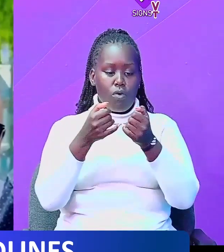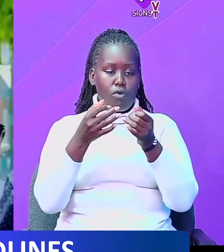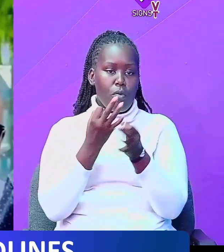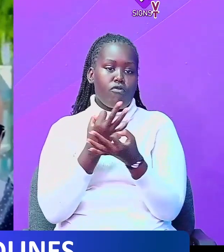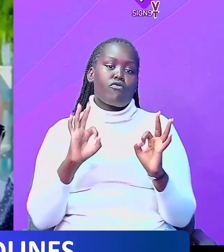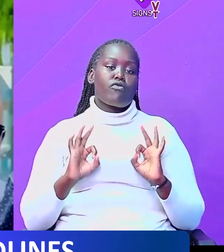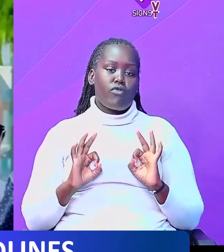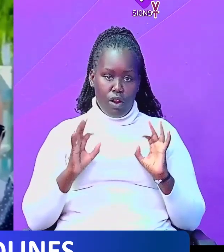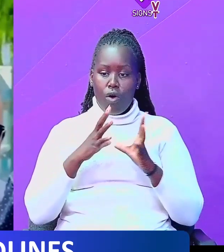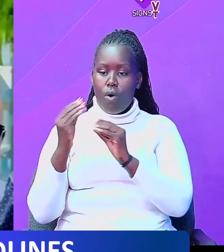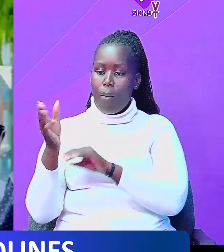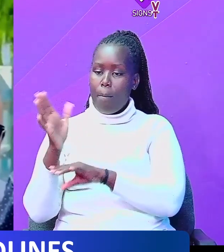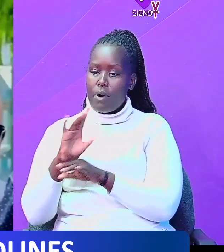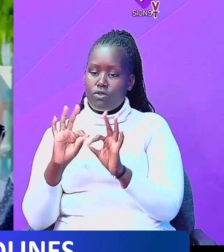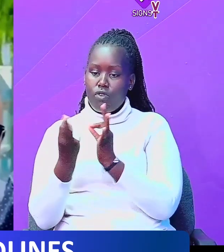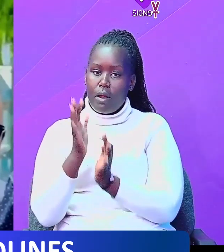kwenye familia zao.